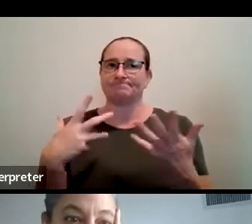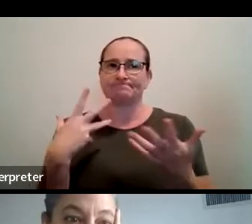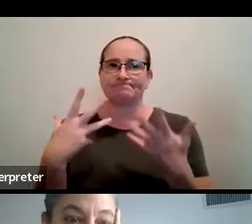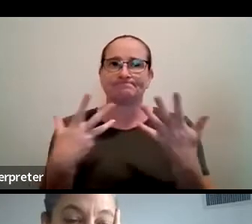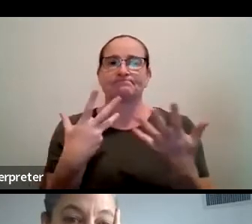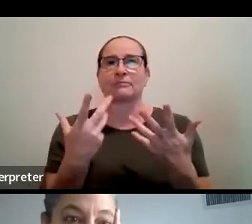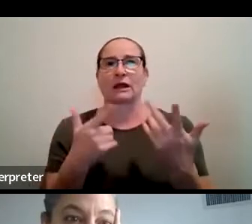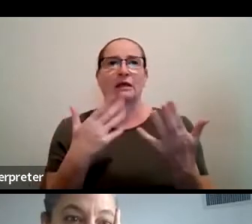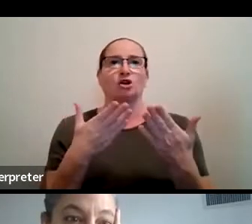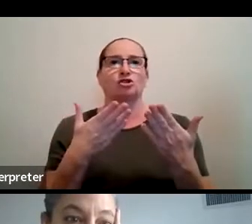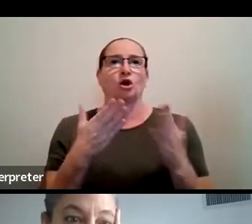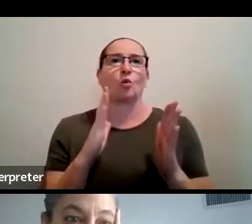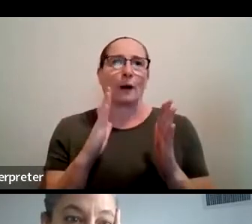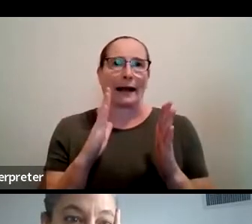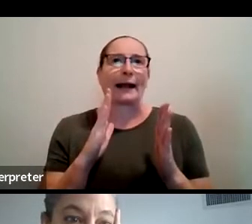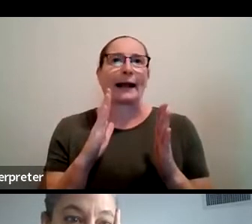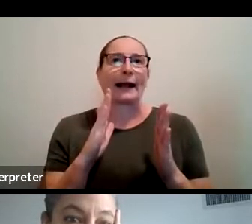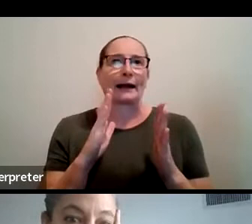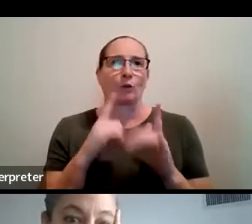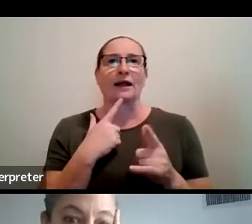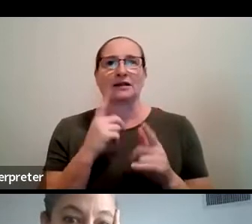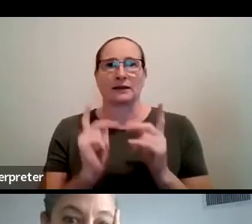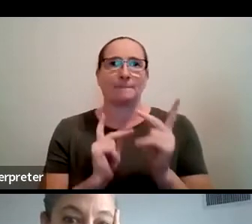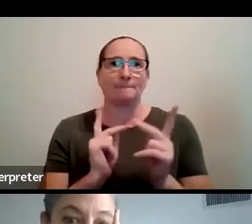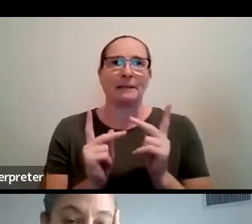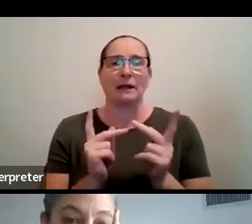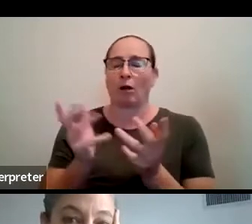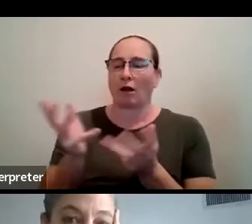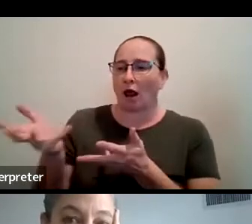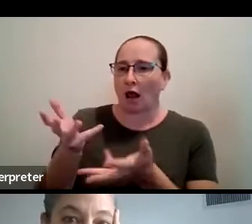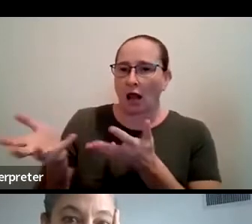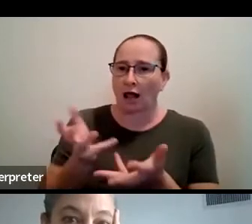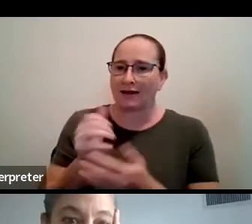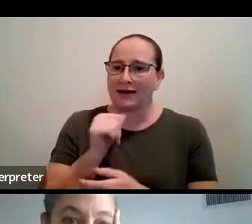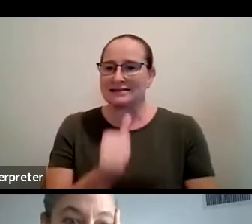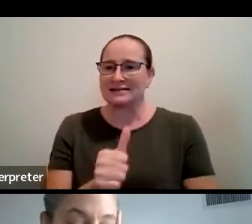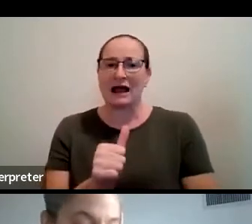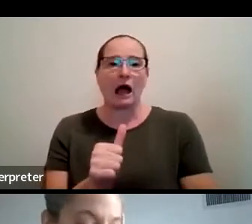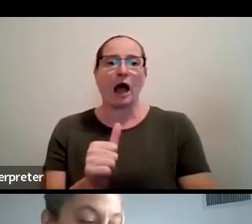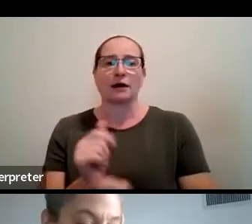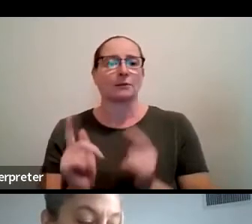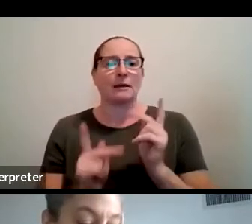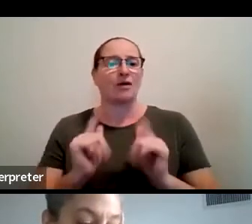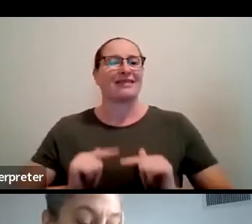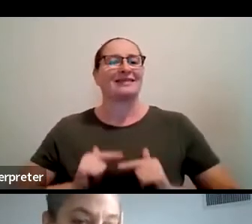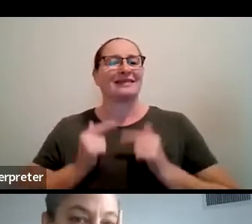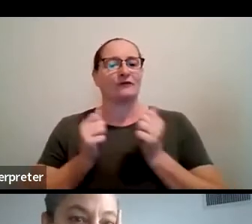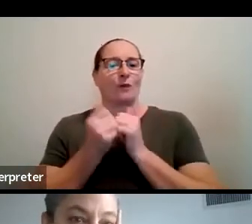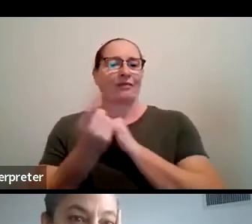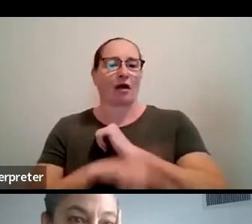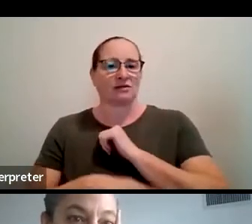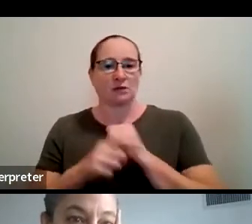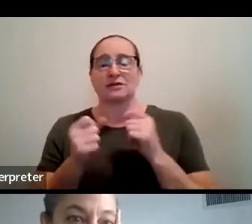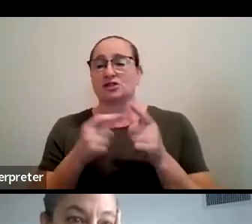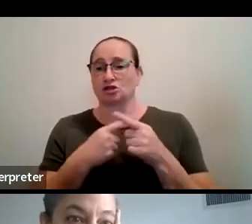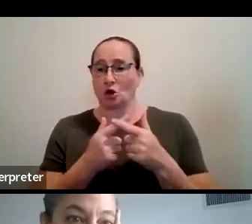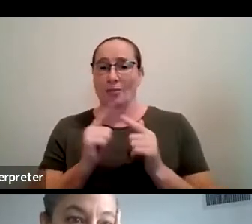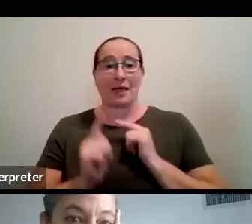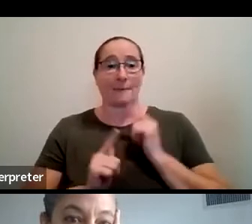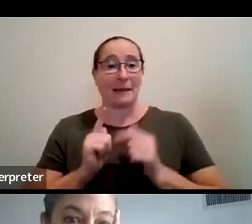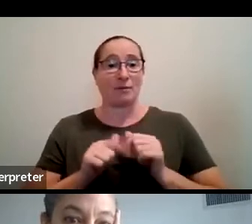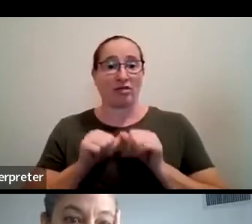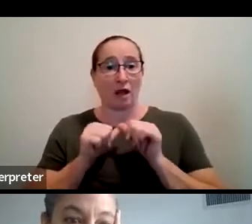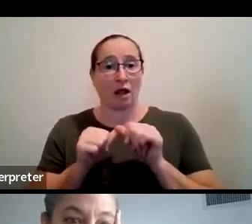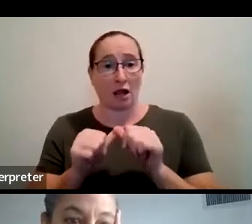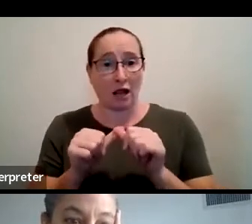there's a way in which the folks that get to do the talking aren't the people that have to live with the consequences. And the folks that live with the consequences need